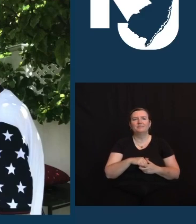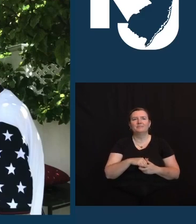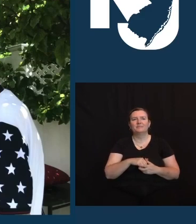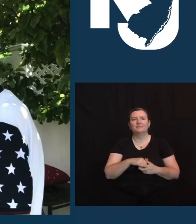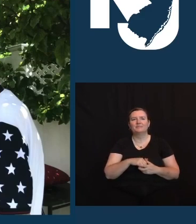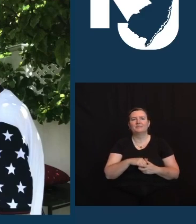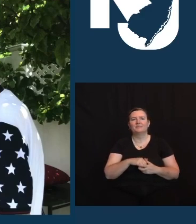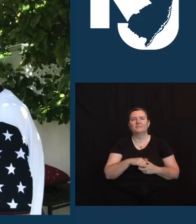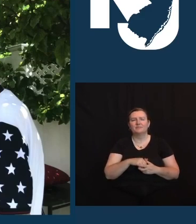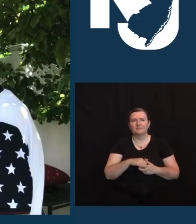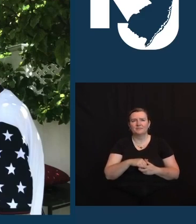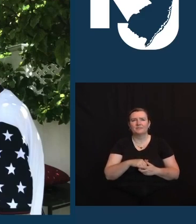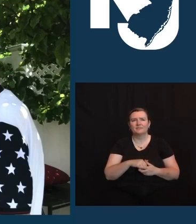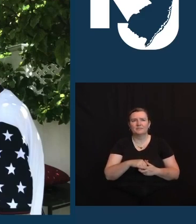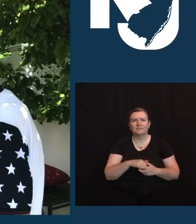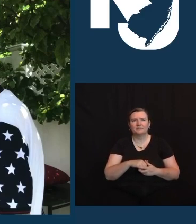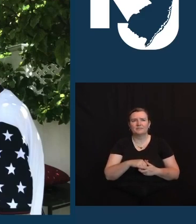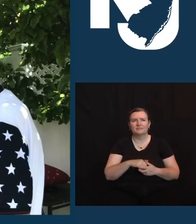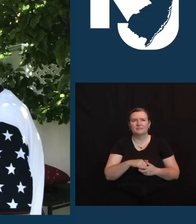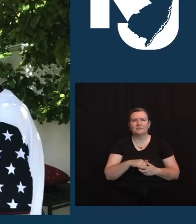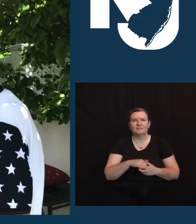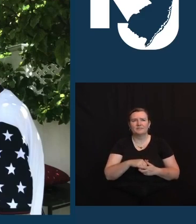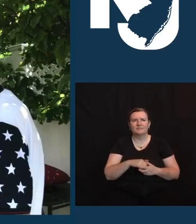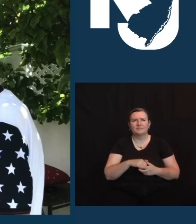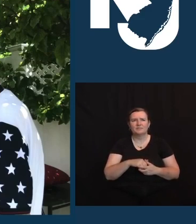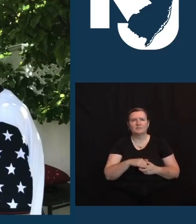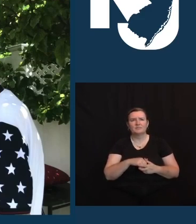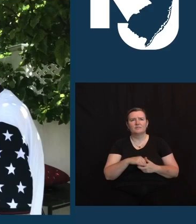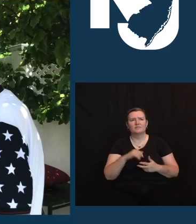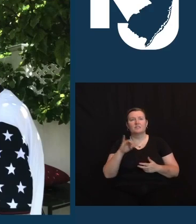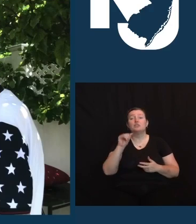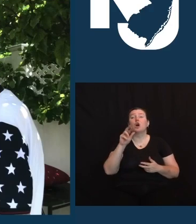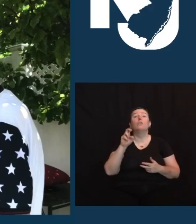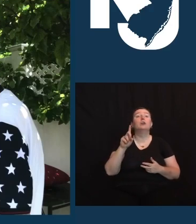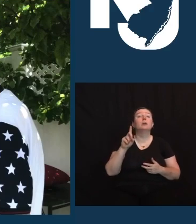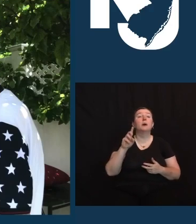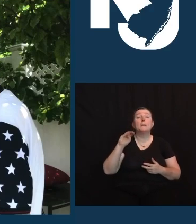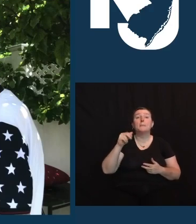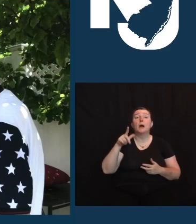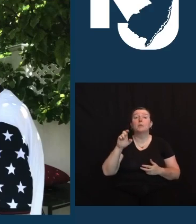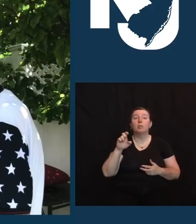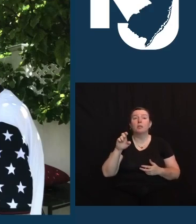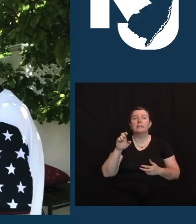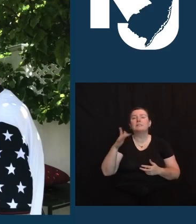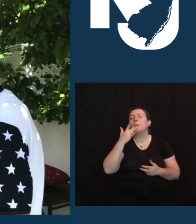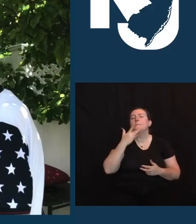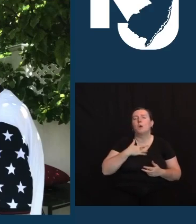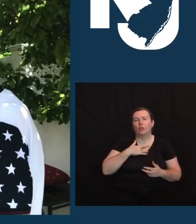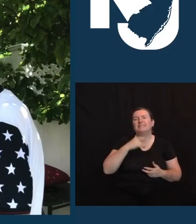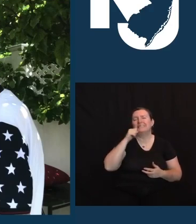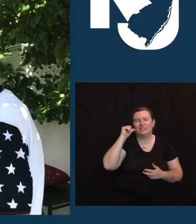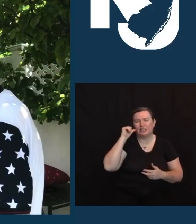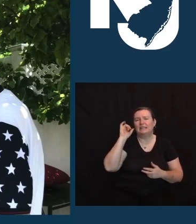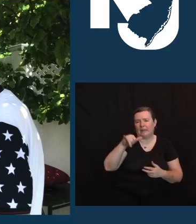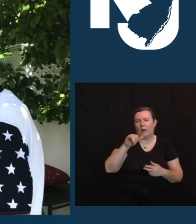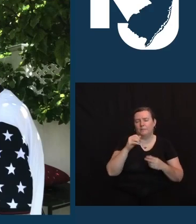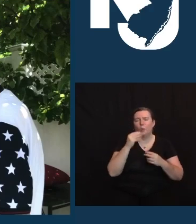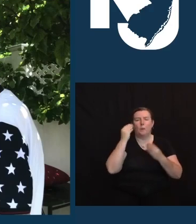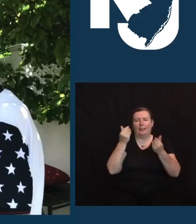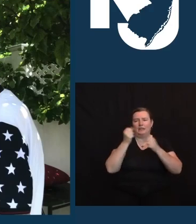of the Office of Homeland Security and Preparedness, who had a birthday last week, but not yesterday. But yesterday's Bastille Day. So I reached out to both the